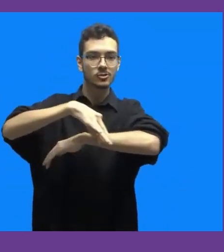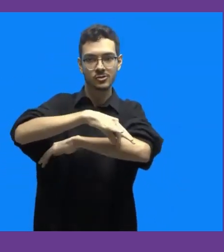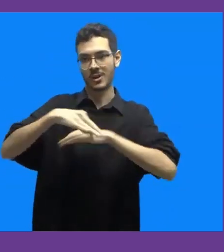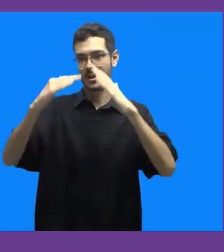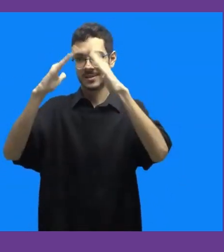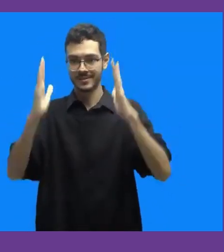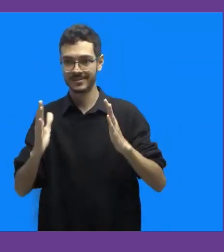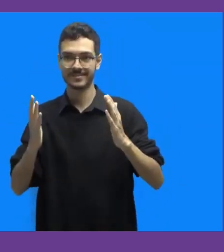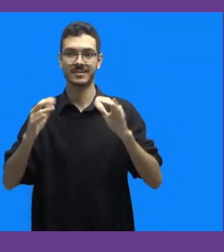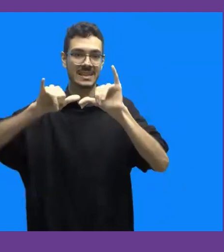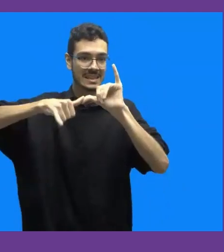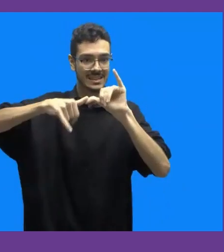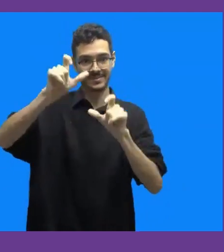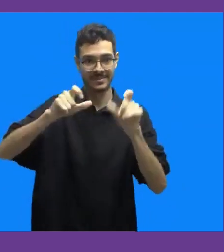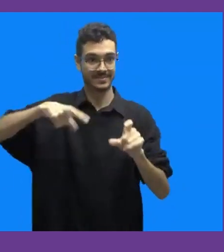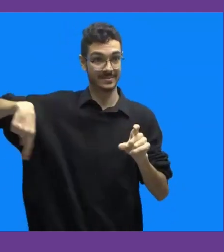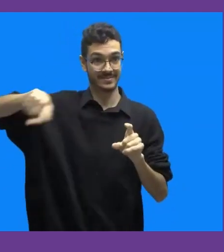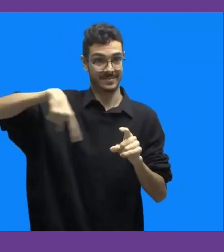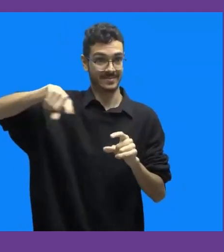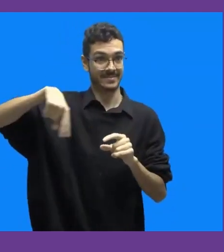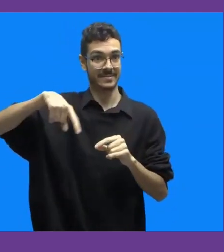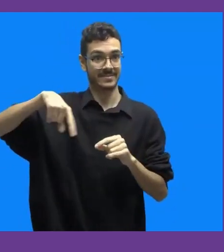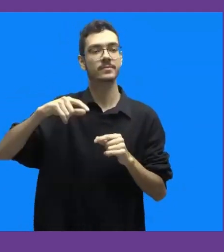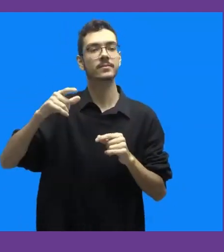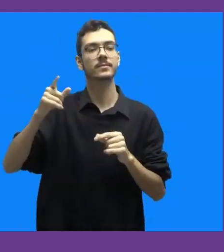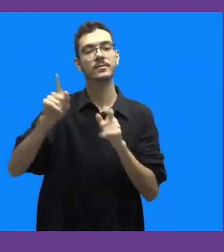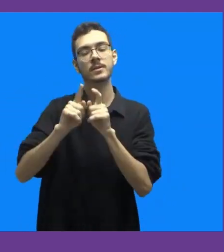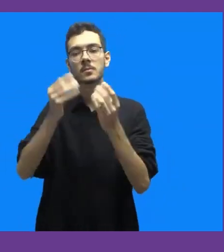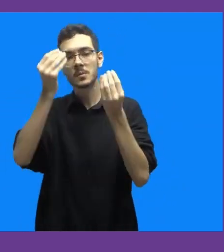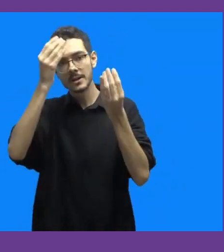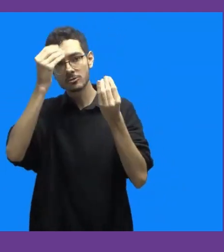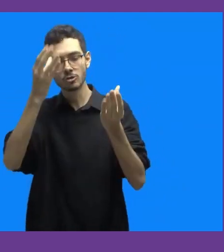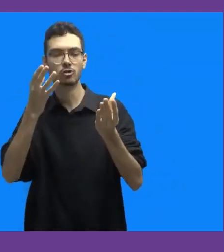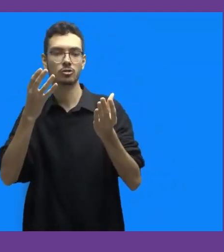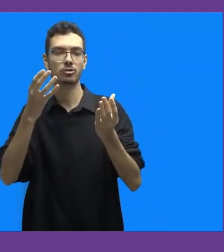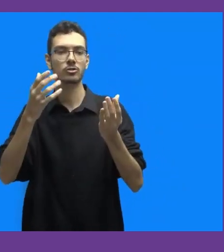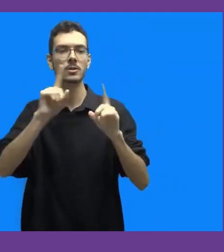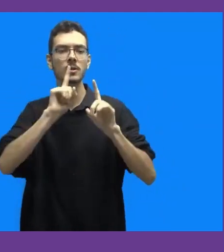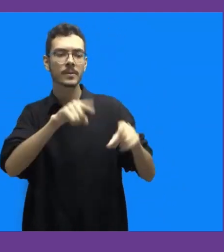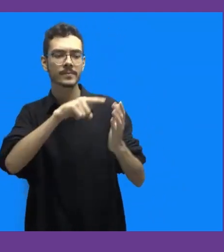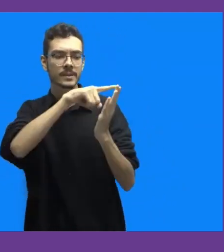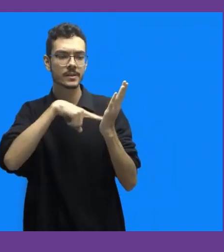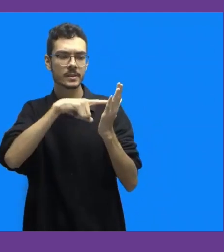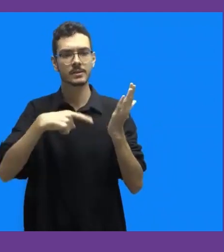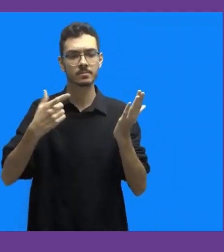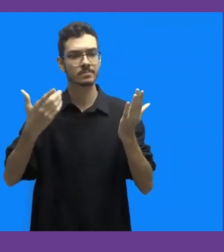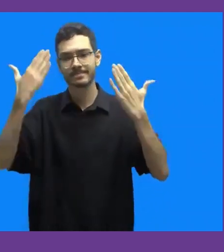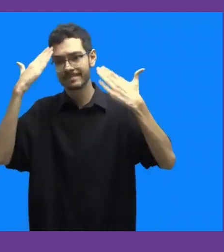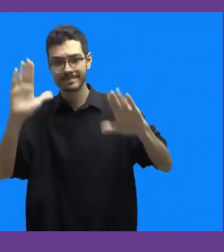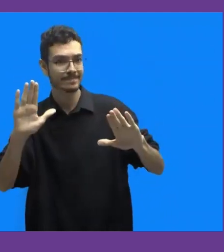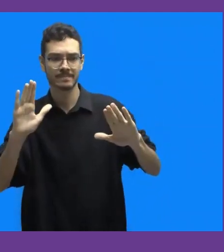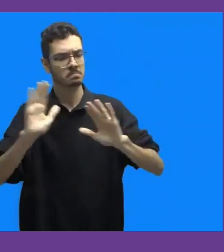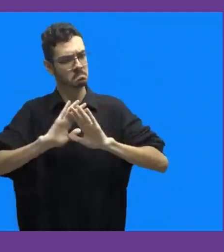that I don't have that answer, but I can tell you where to find that answer. I can tell you where the Part building regulations are. I can tell you who to talk to in the